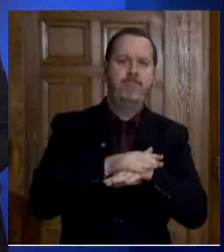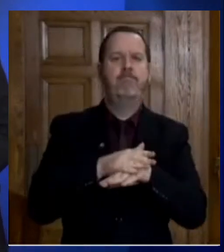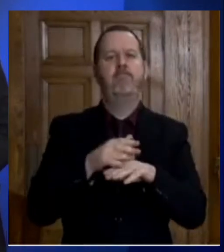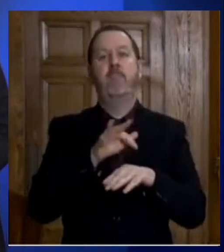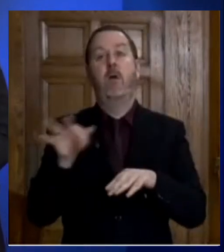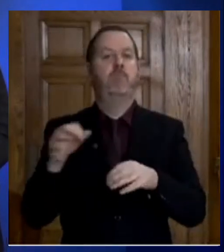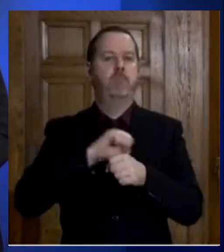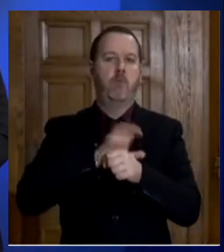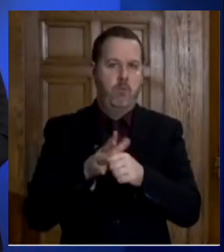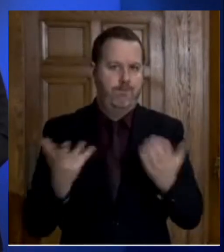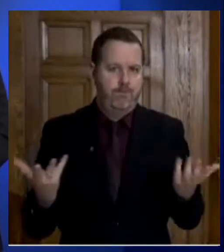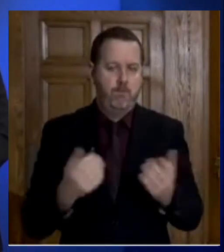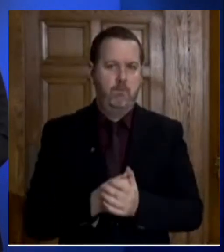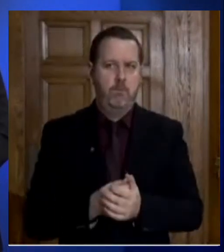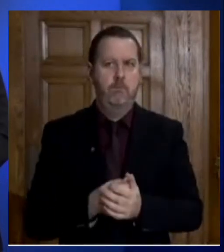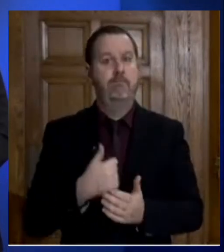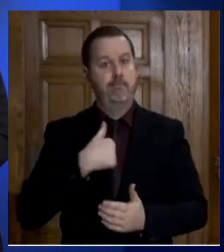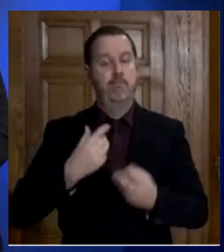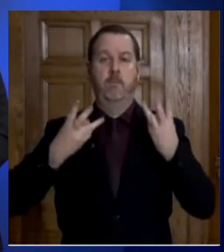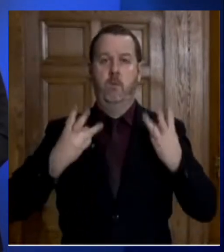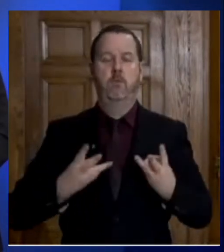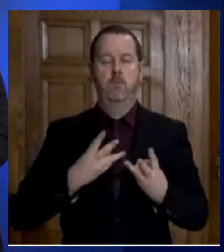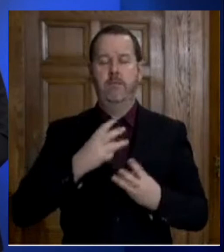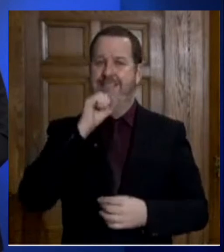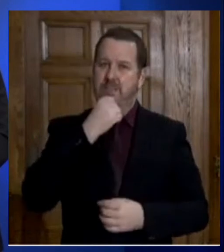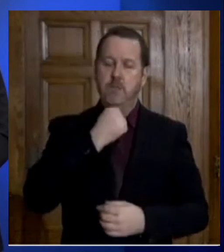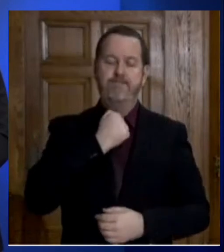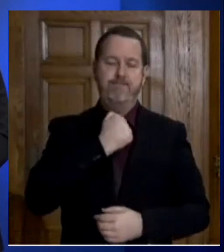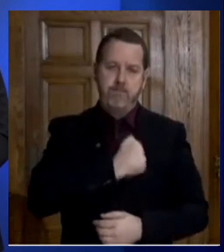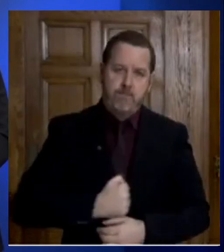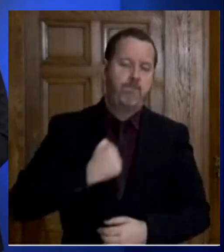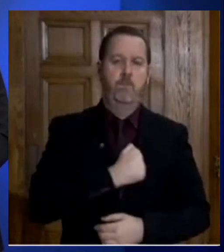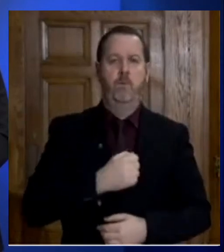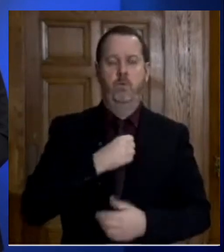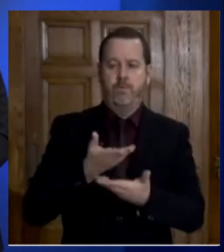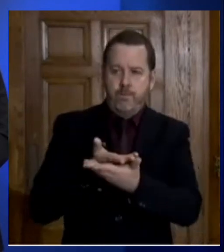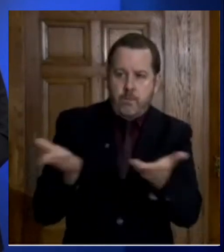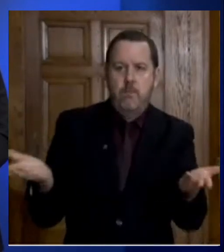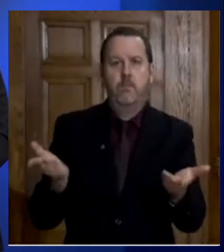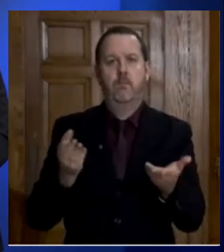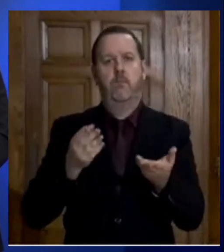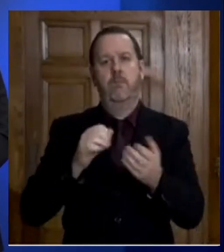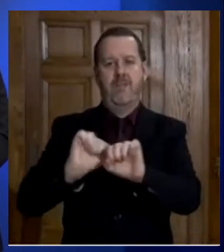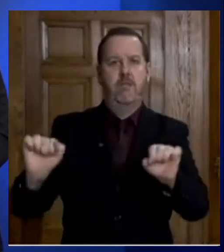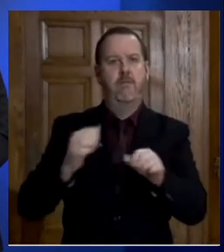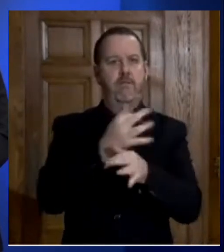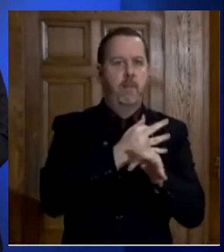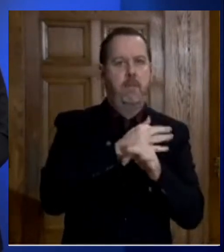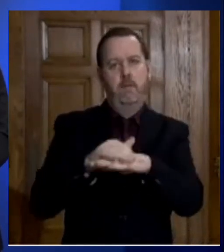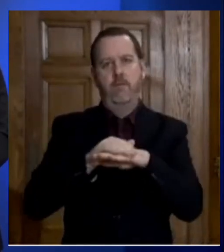and I want to extend my sincere condolences to all of those bereaved family and